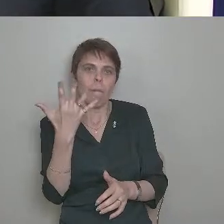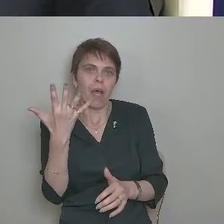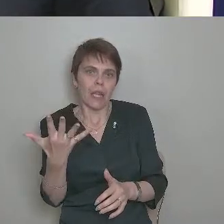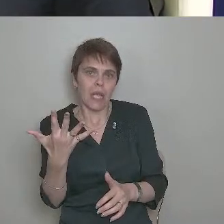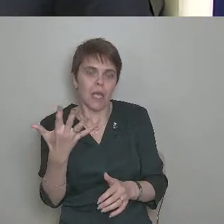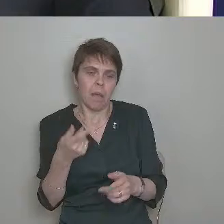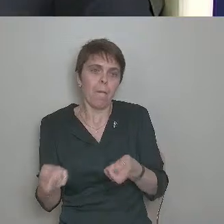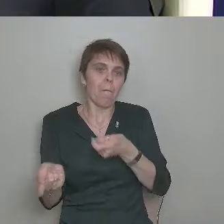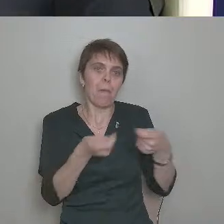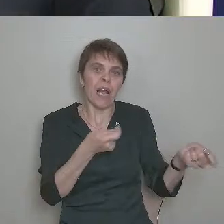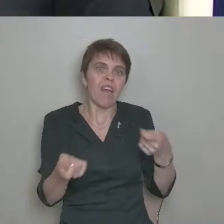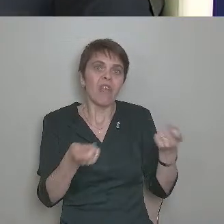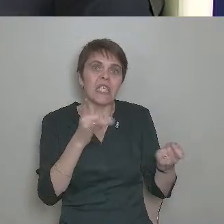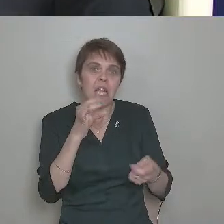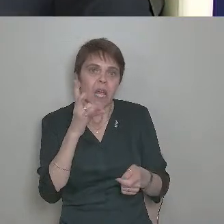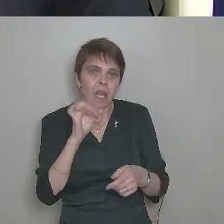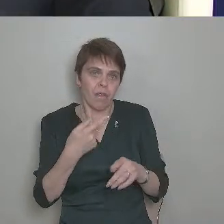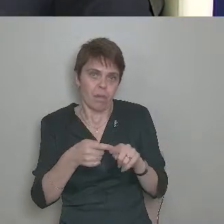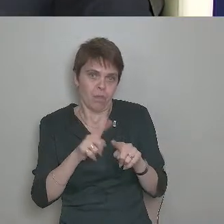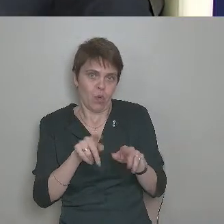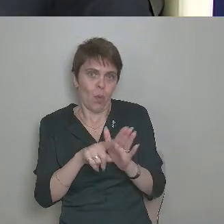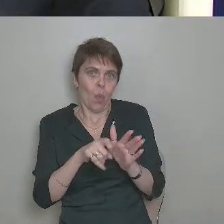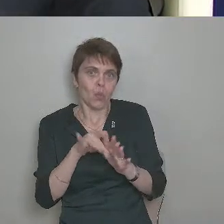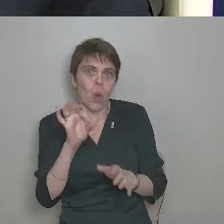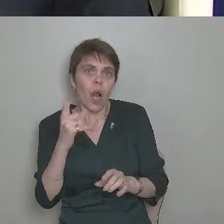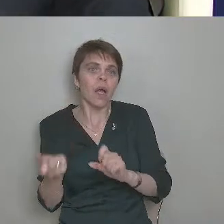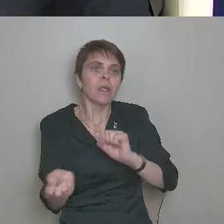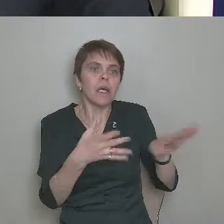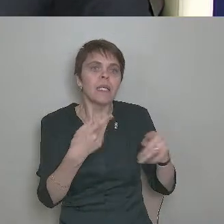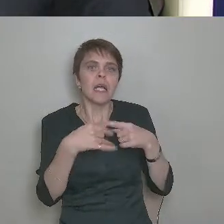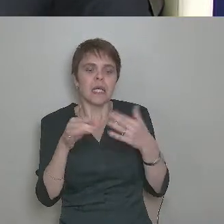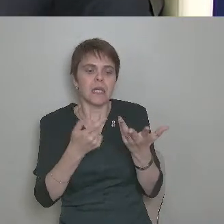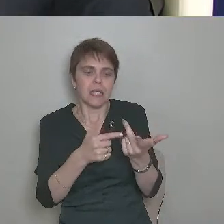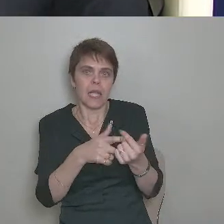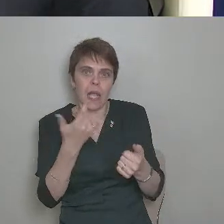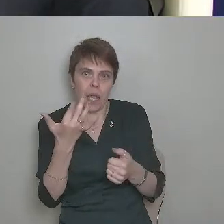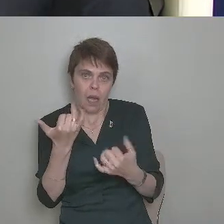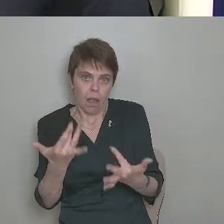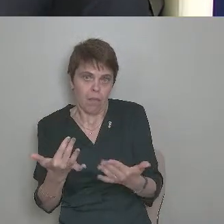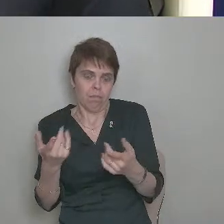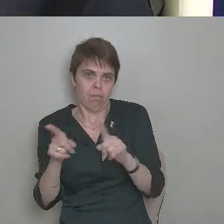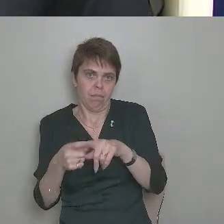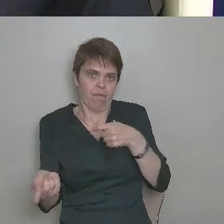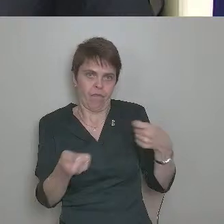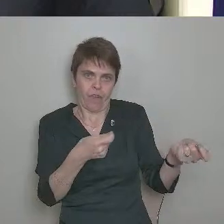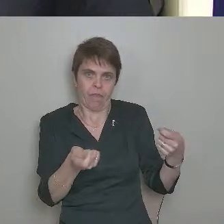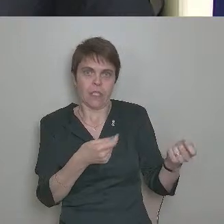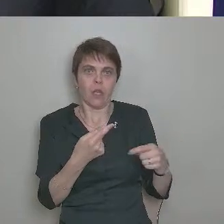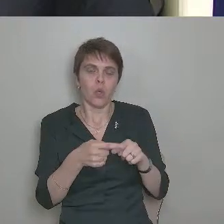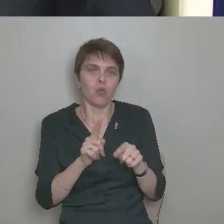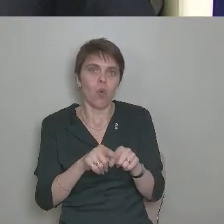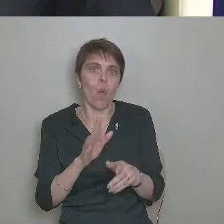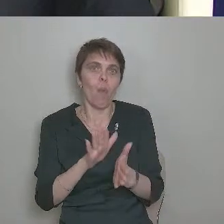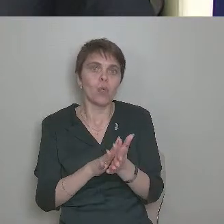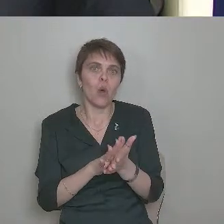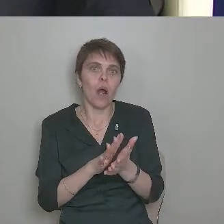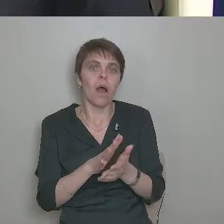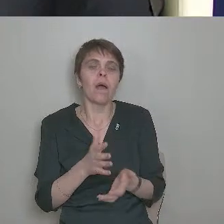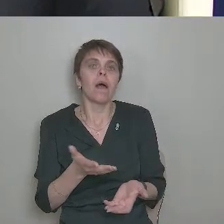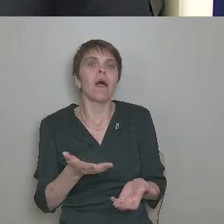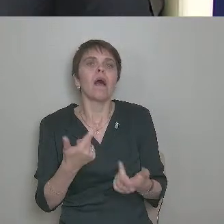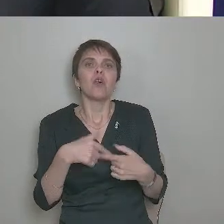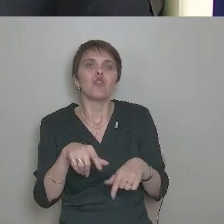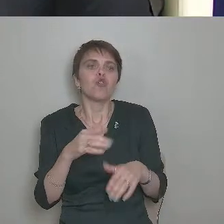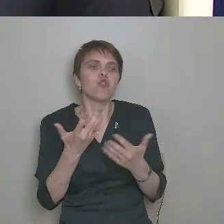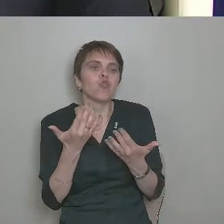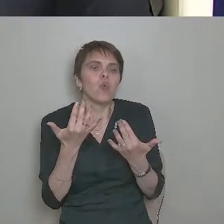contest, tender of 3 or 5 companies, pick up the one that would be the best, not